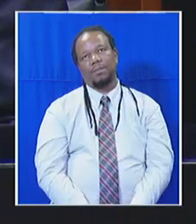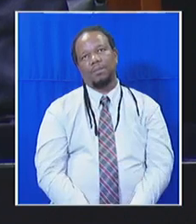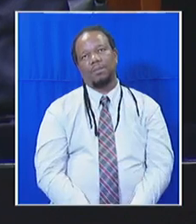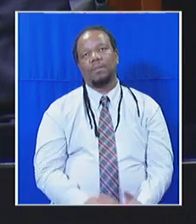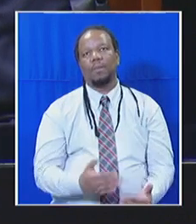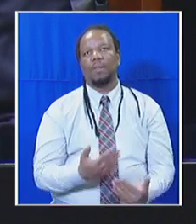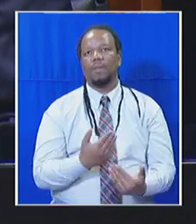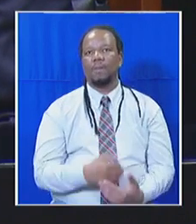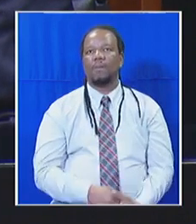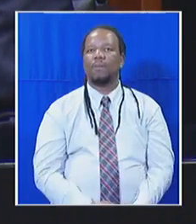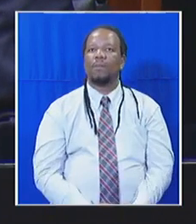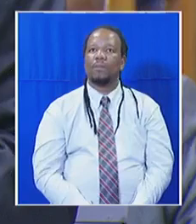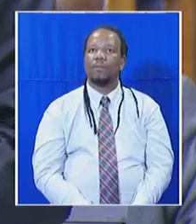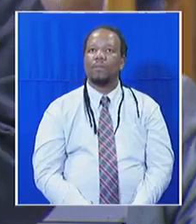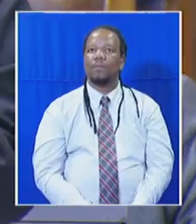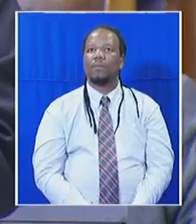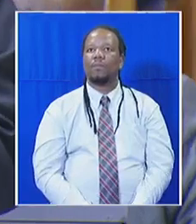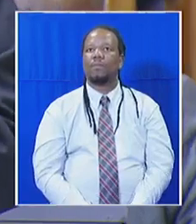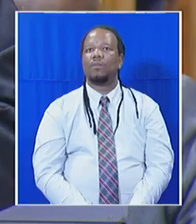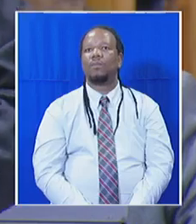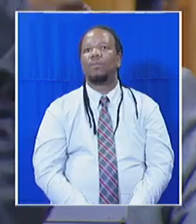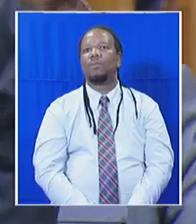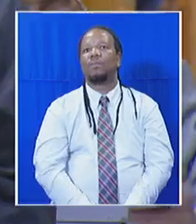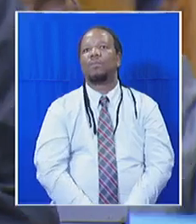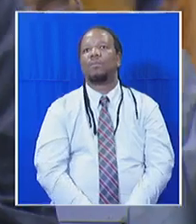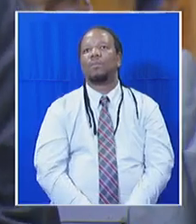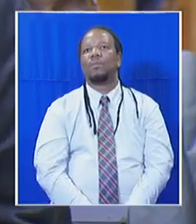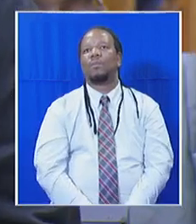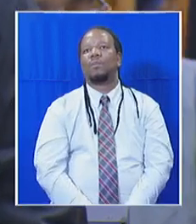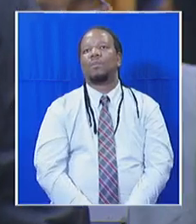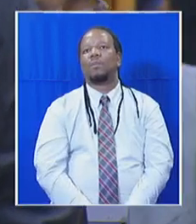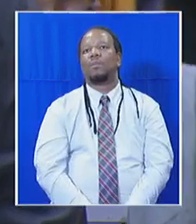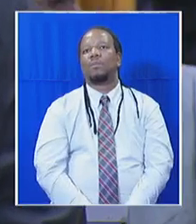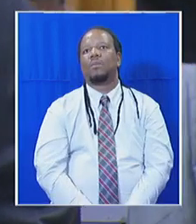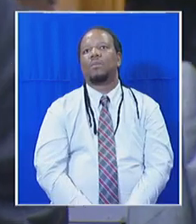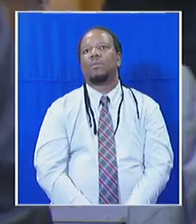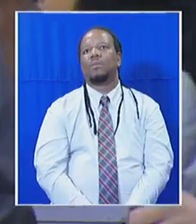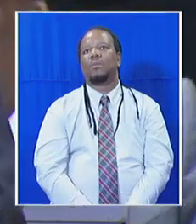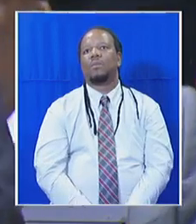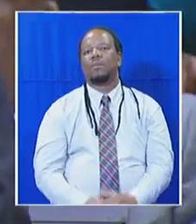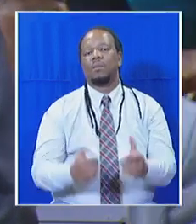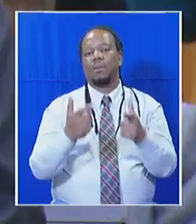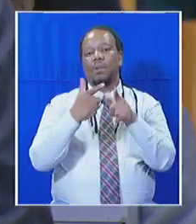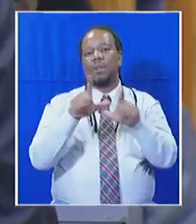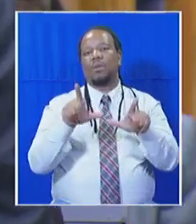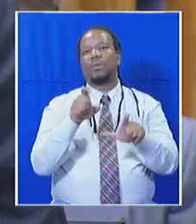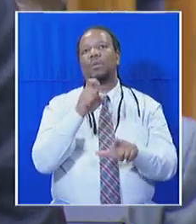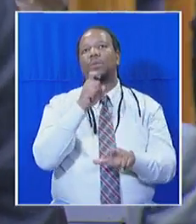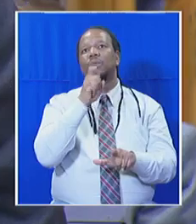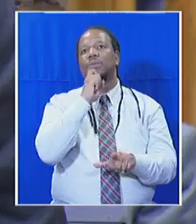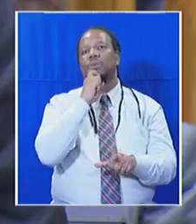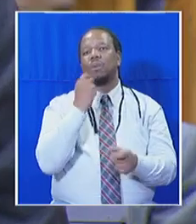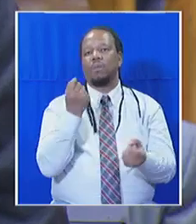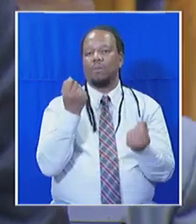Ngiyabonga kakhulu lungelo hloniphekile leParliament. Kuningi ke okwenziwe umnyango wami kusukela